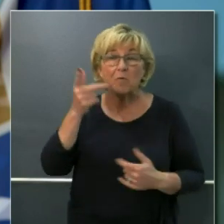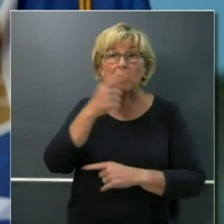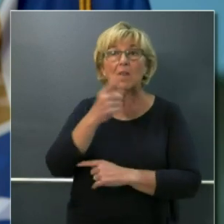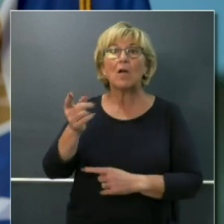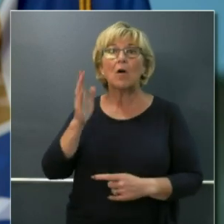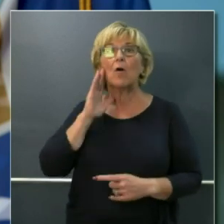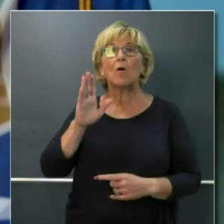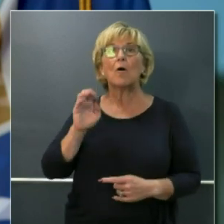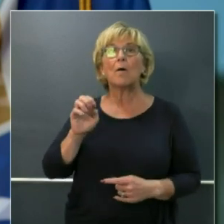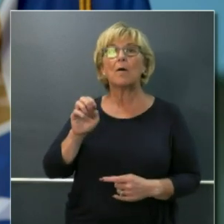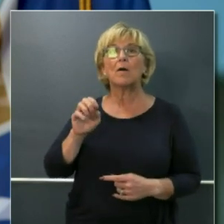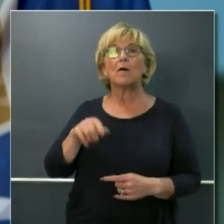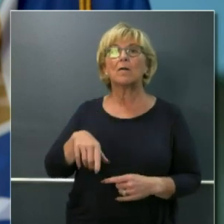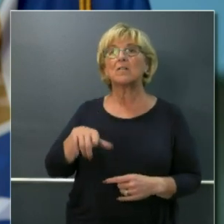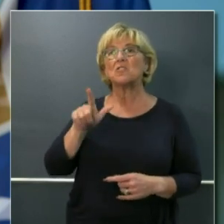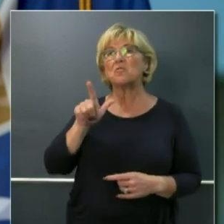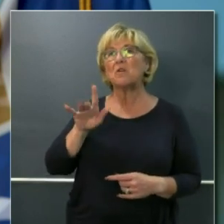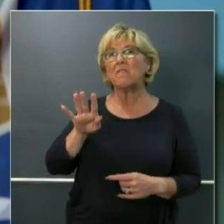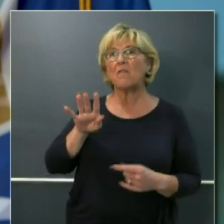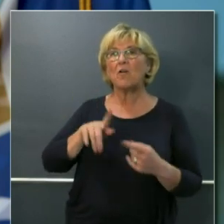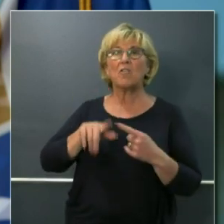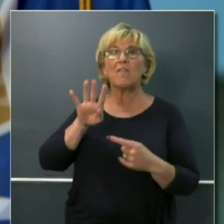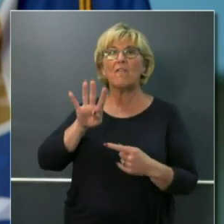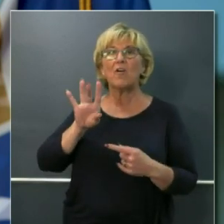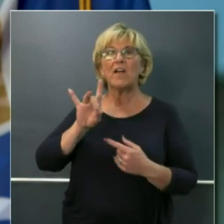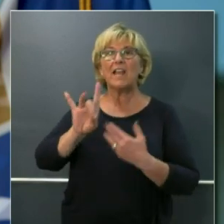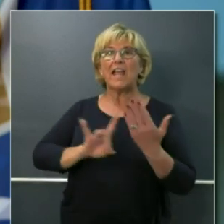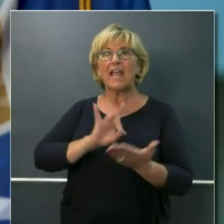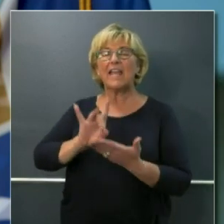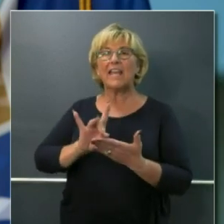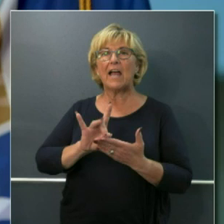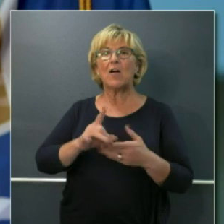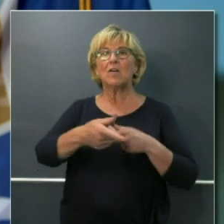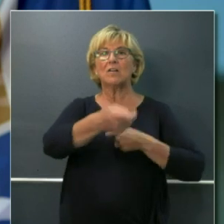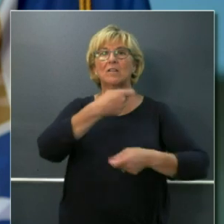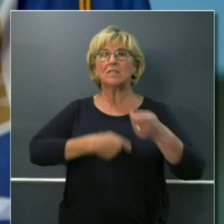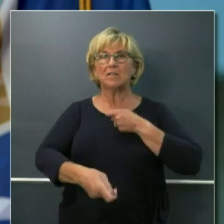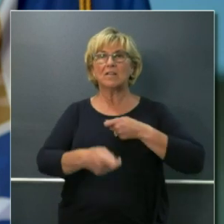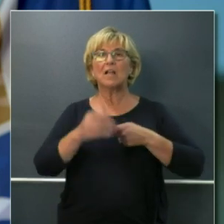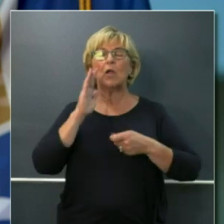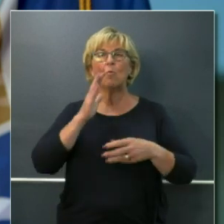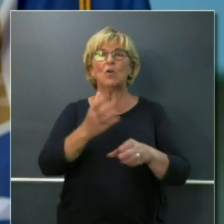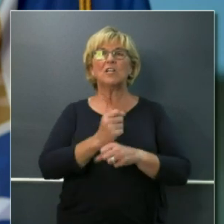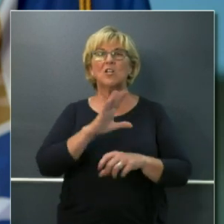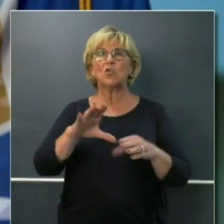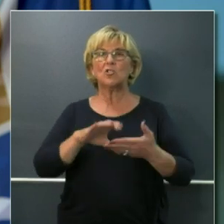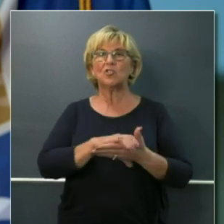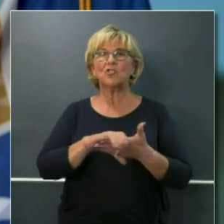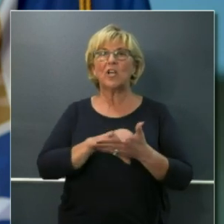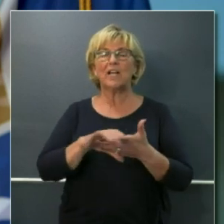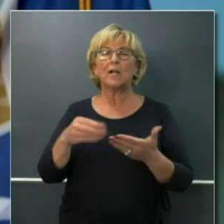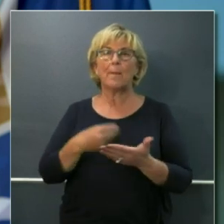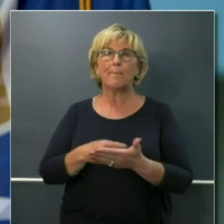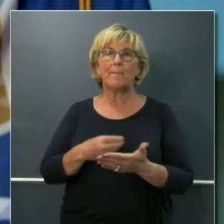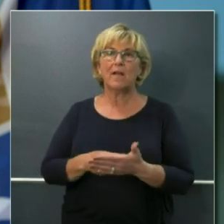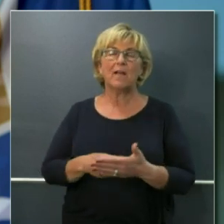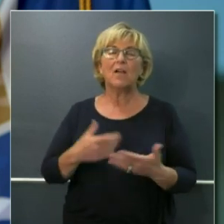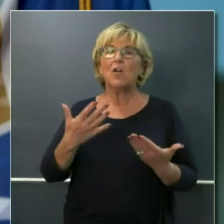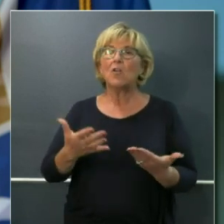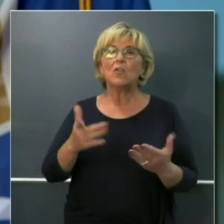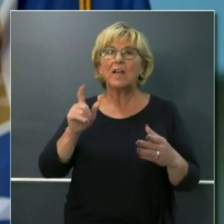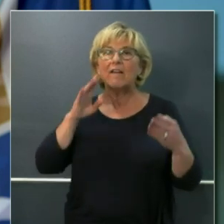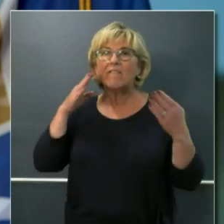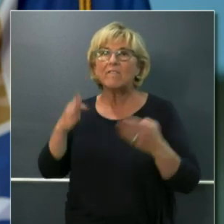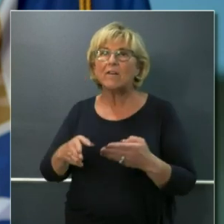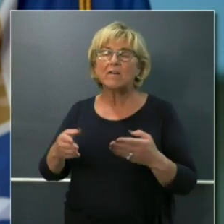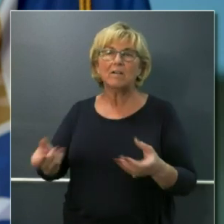be 24 to 48 hour turnaround in terms of those checks being distributed. So you're just dealing with an unprecedented amount